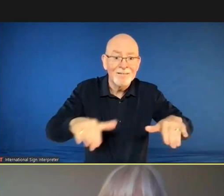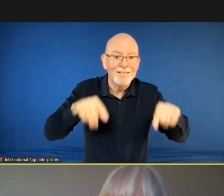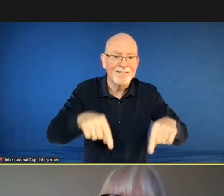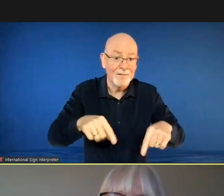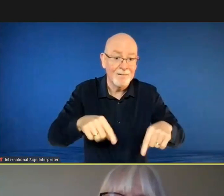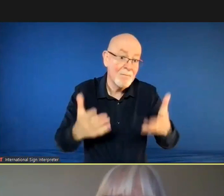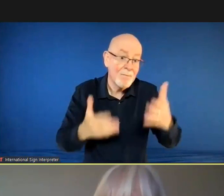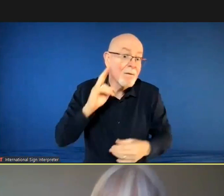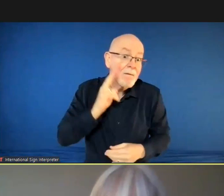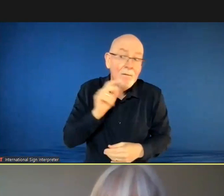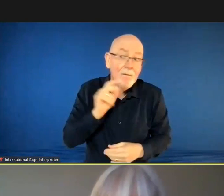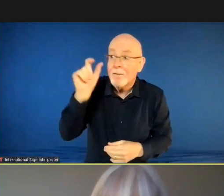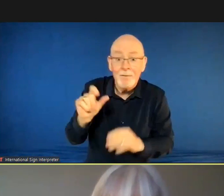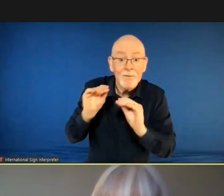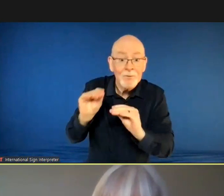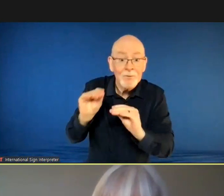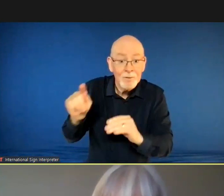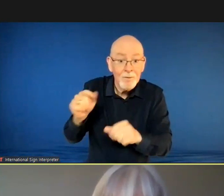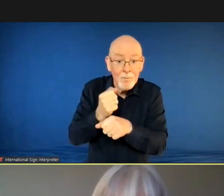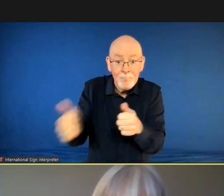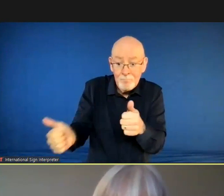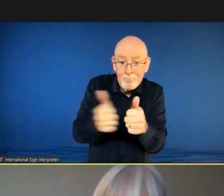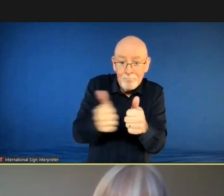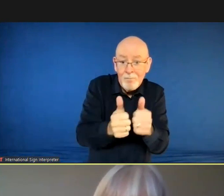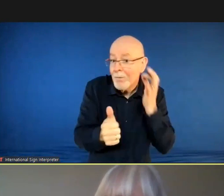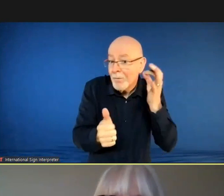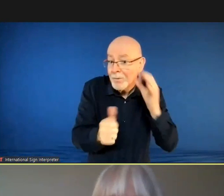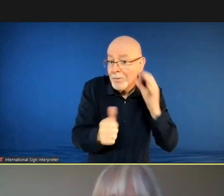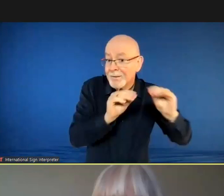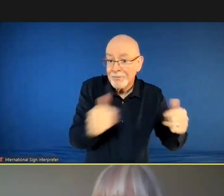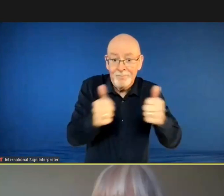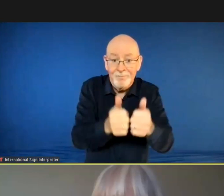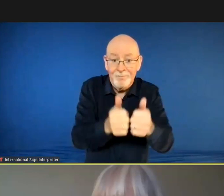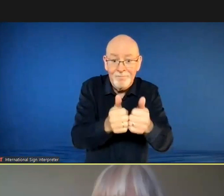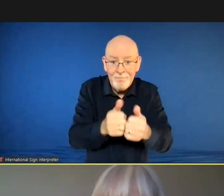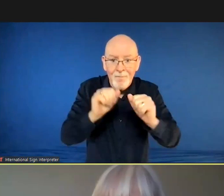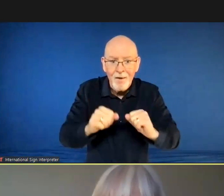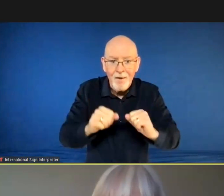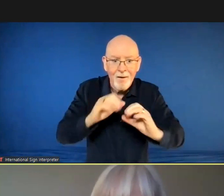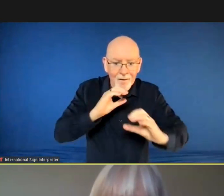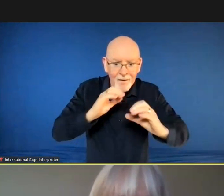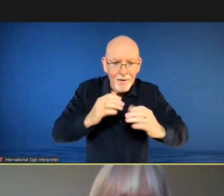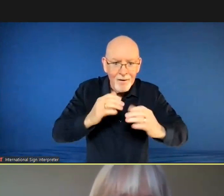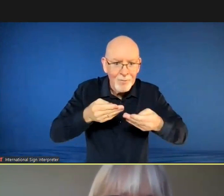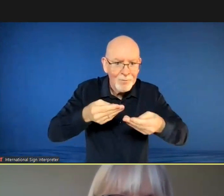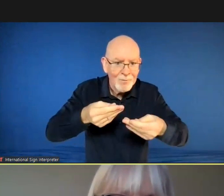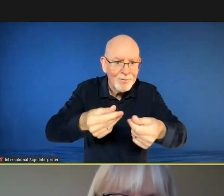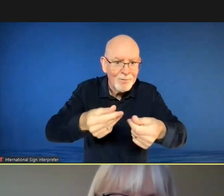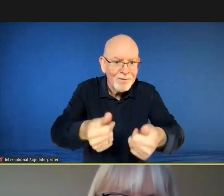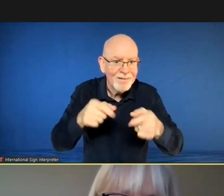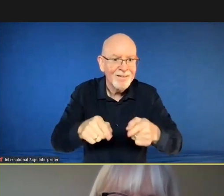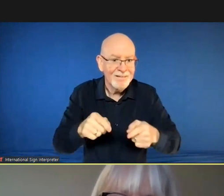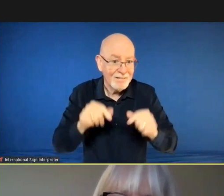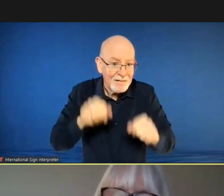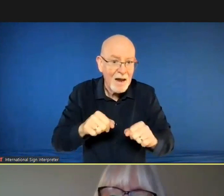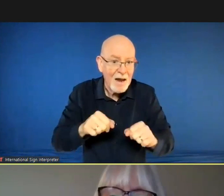help keep the communication moving smoothly and to be able to communicate well with the children in the classroom.